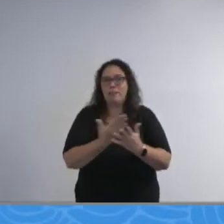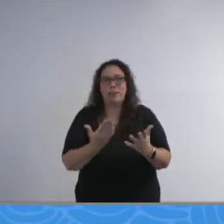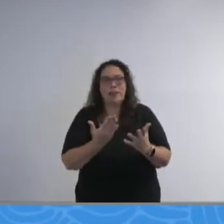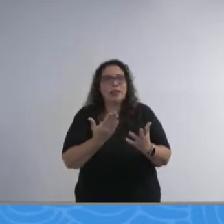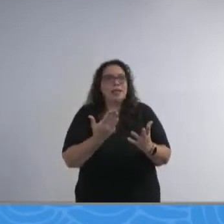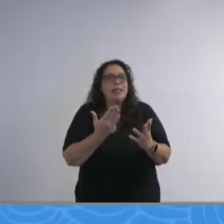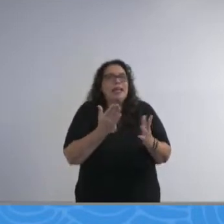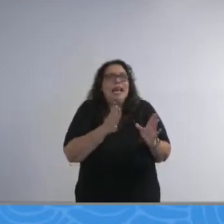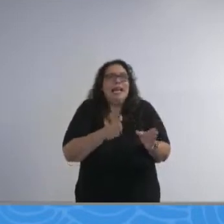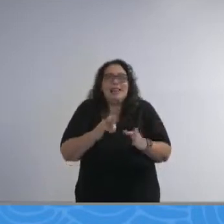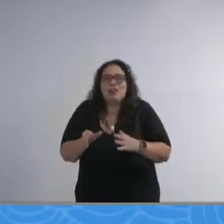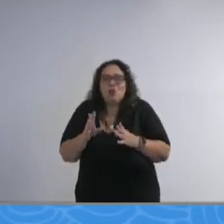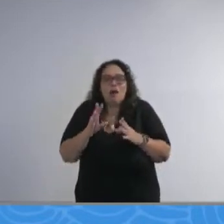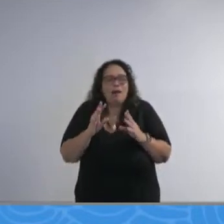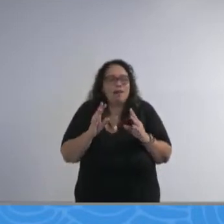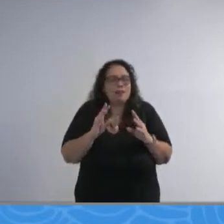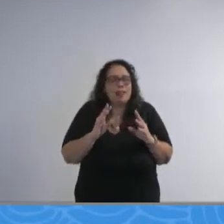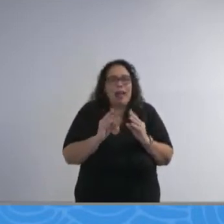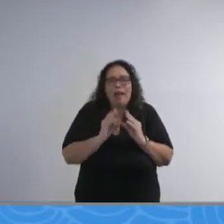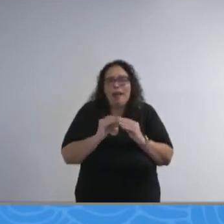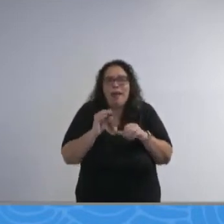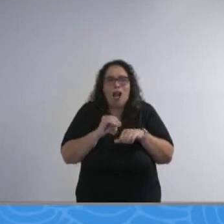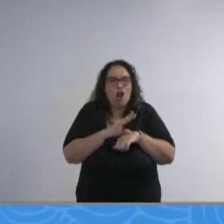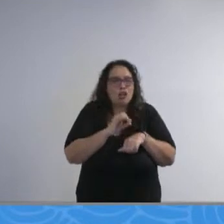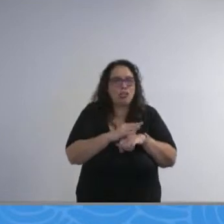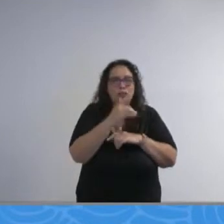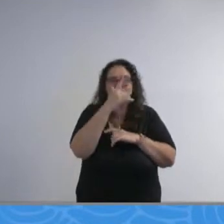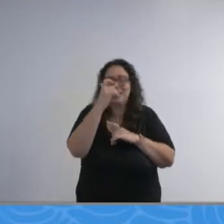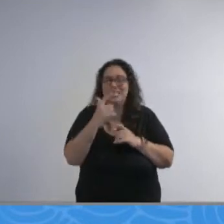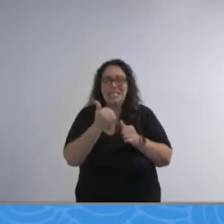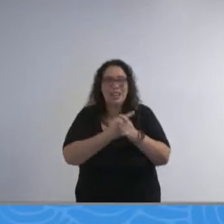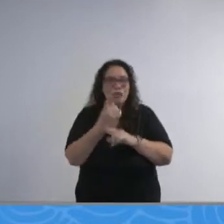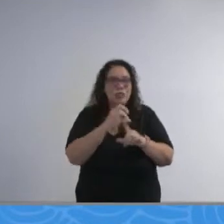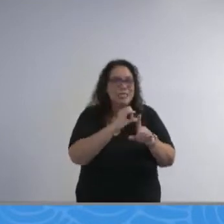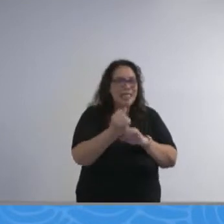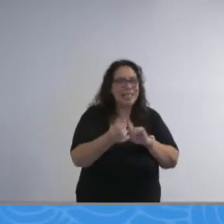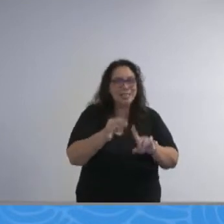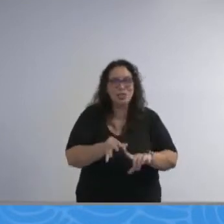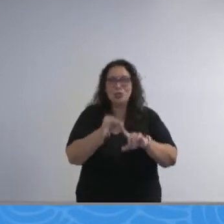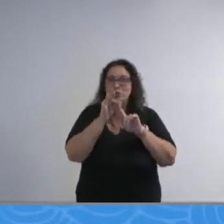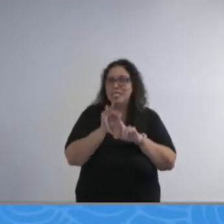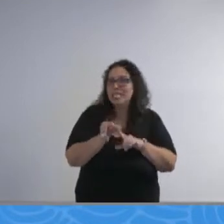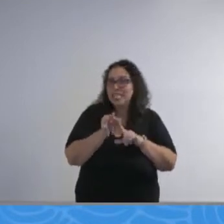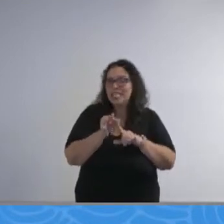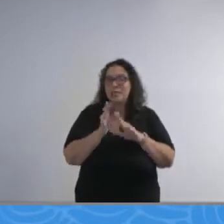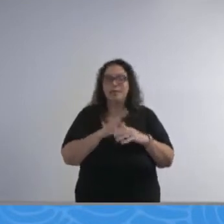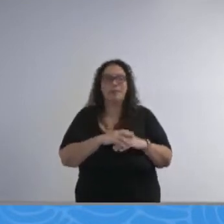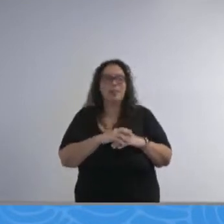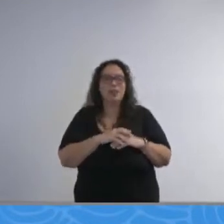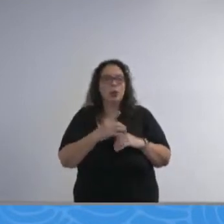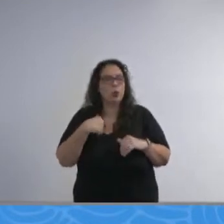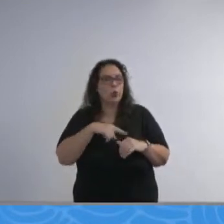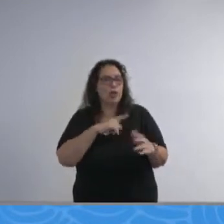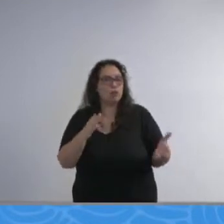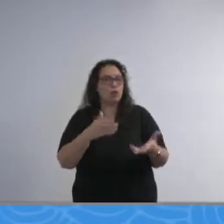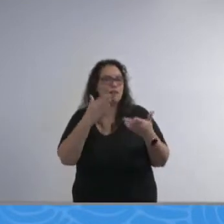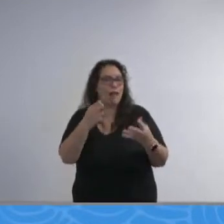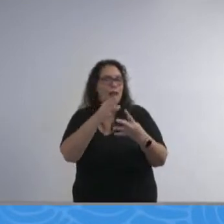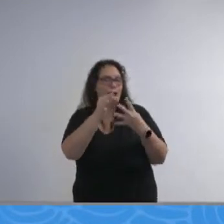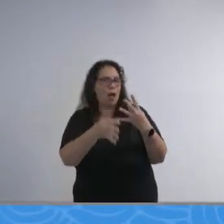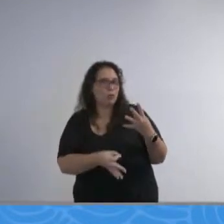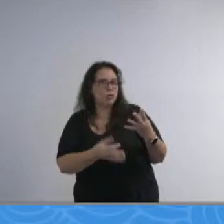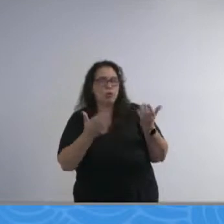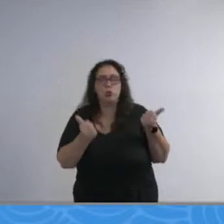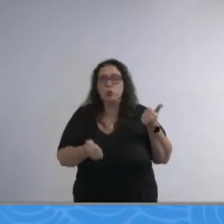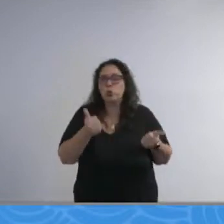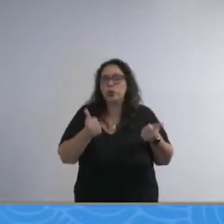individualized consult, because everybody's case is so unique and to their own, that's when we would provide the options. What would